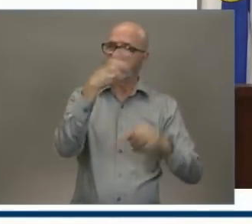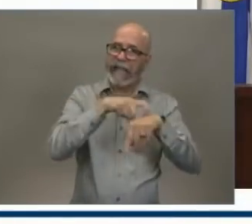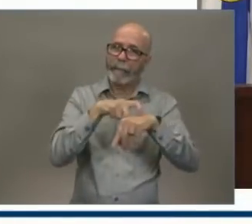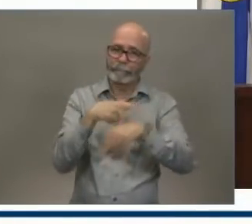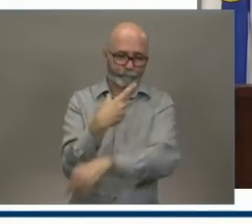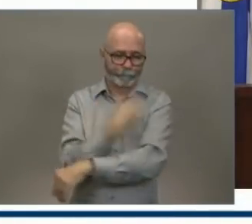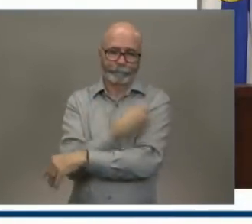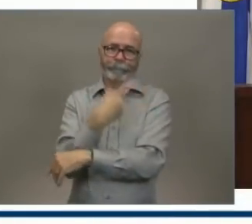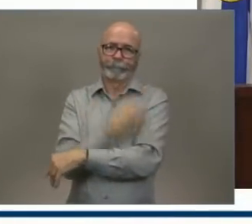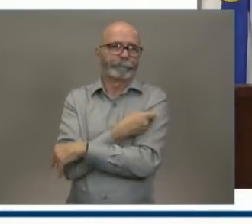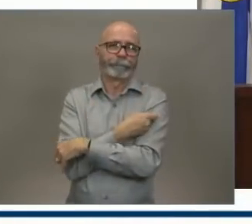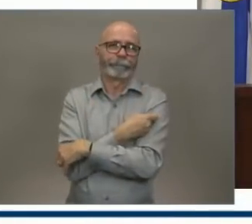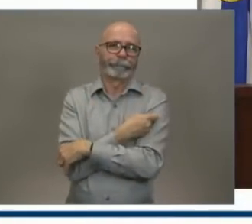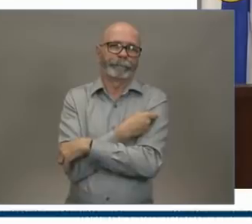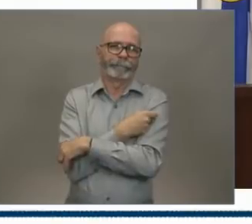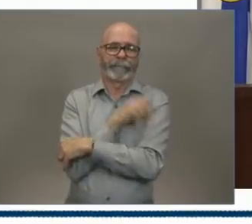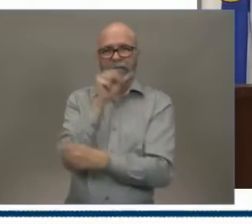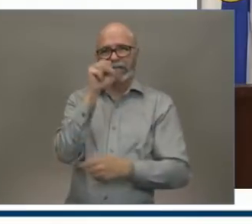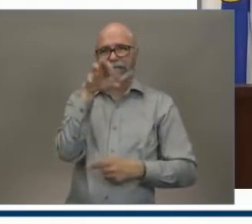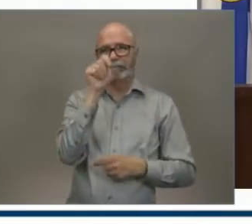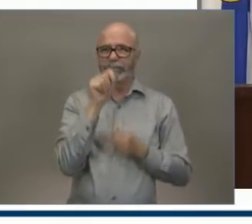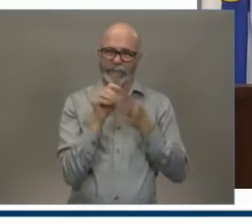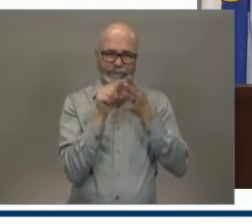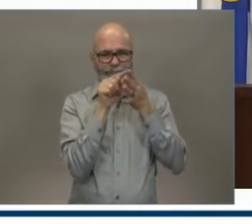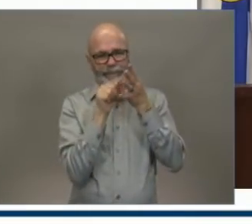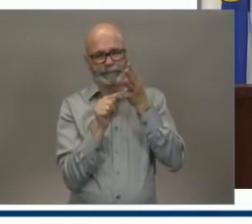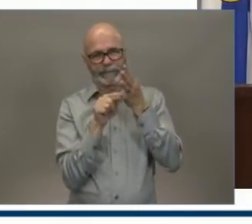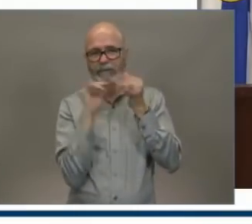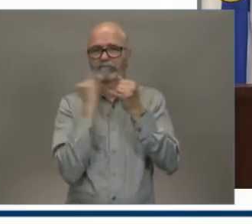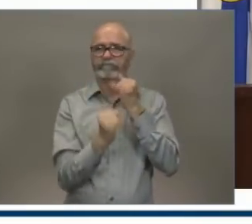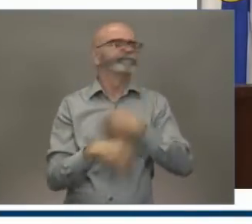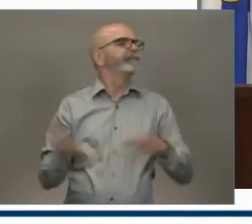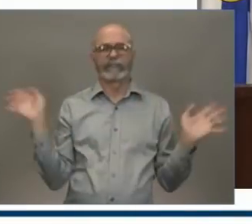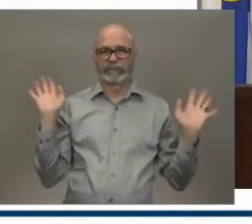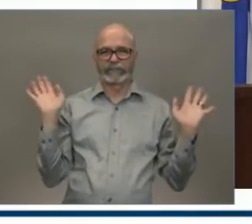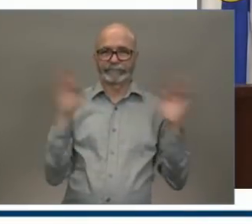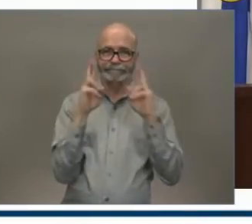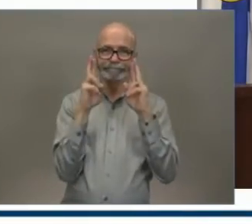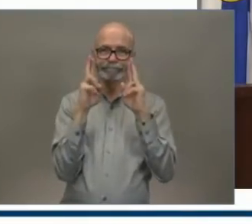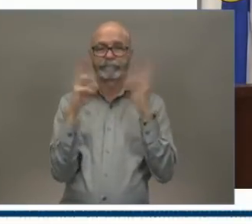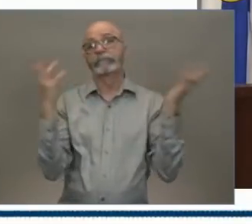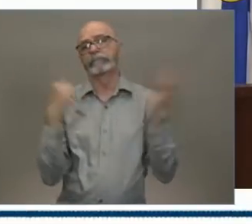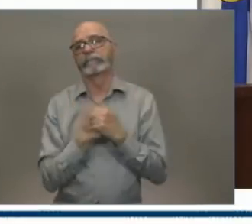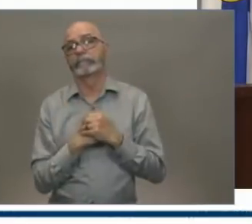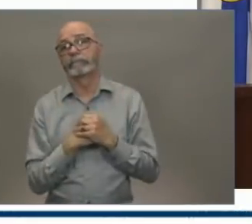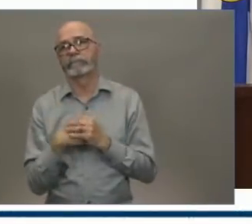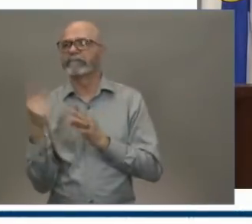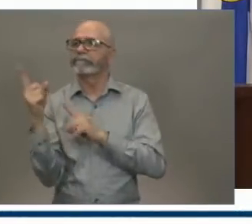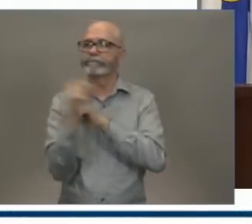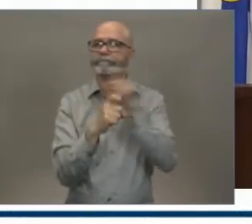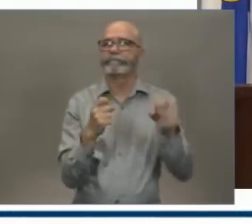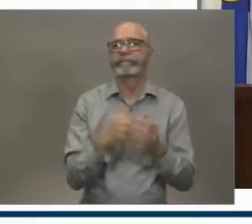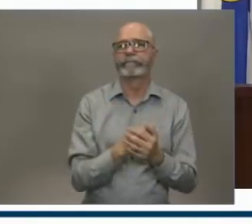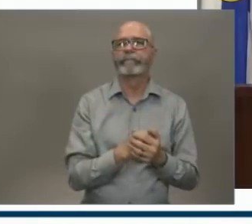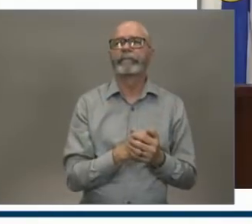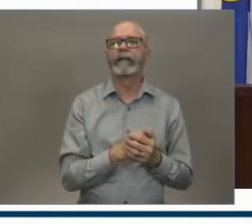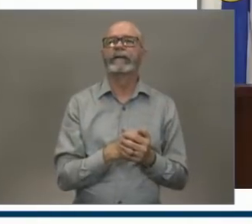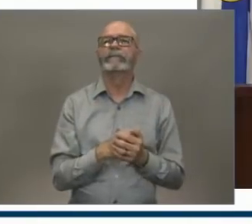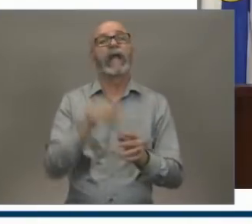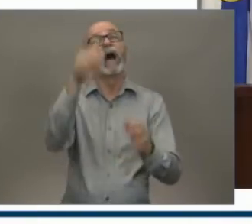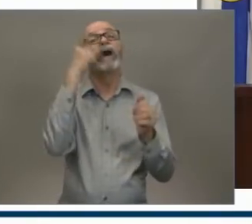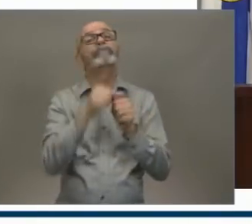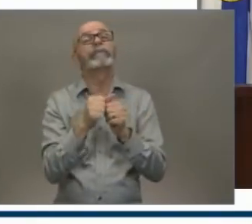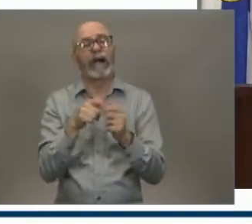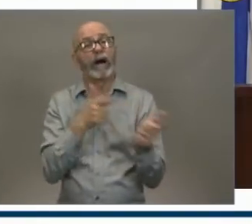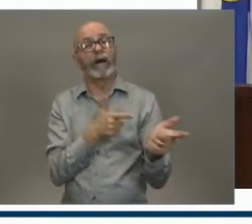you. Premier, families of the Portapique shooting are calling Ottawa's temporary ban on the resale of decommissioned vehicles a positive first